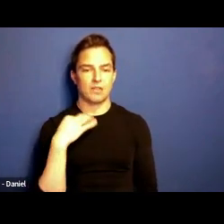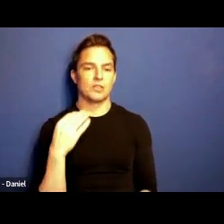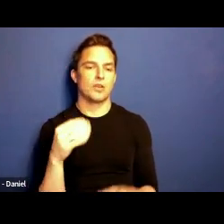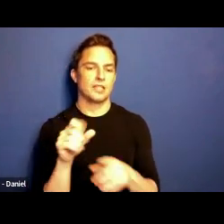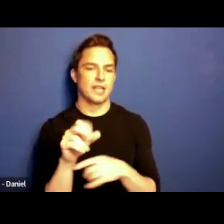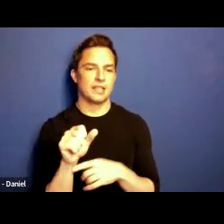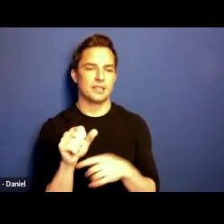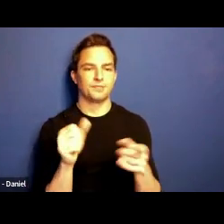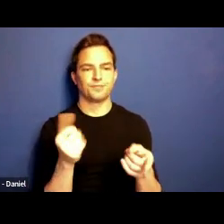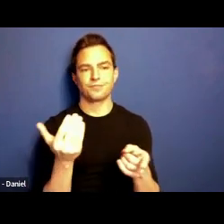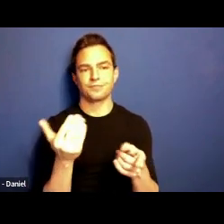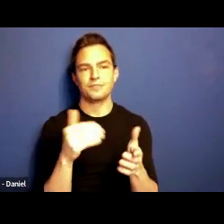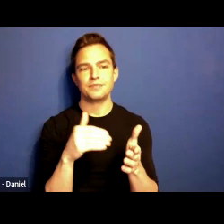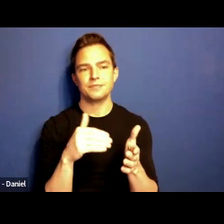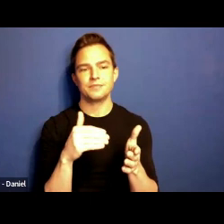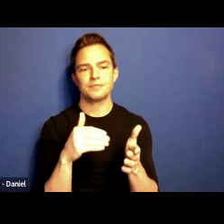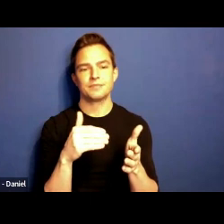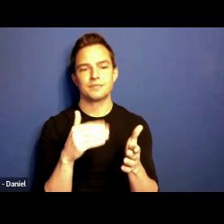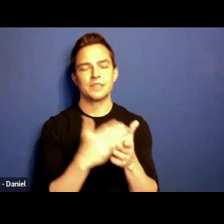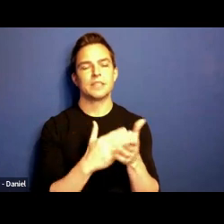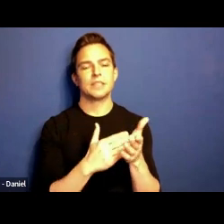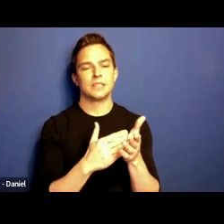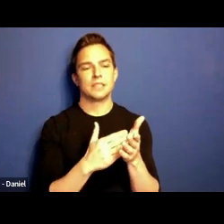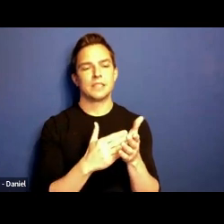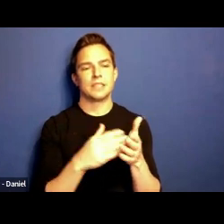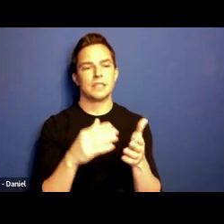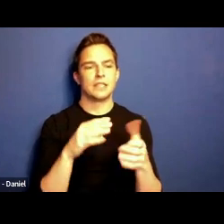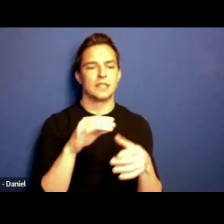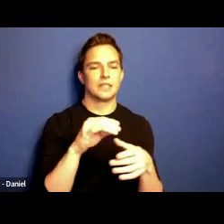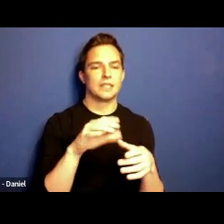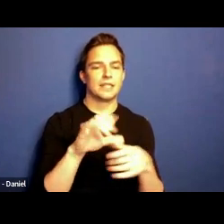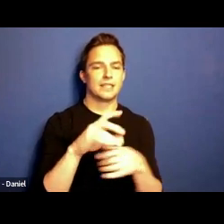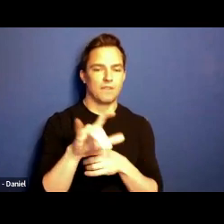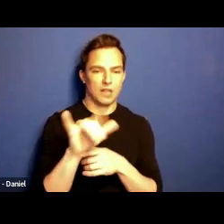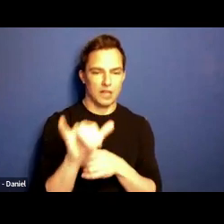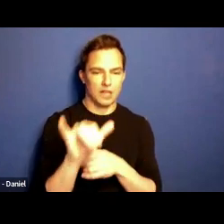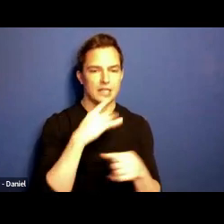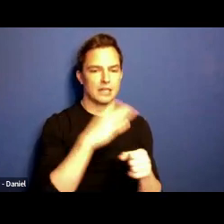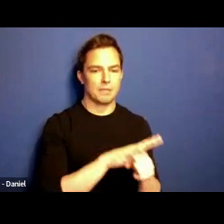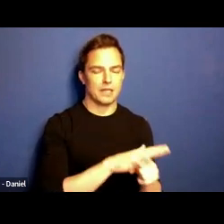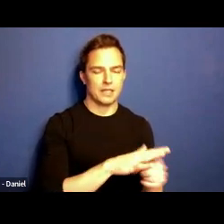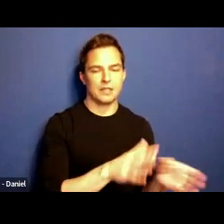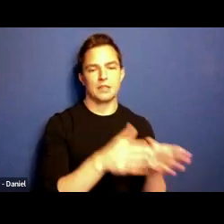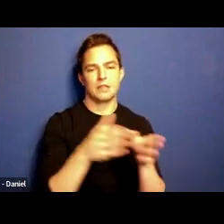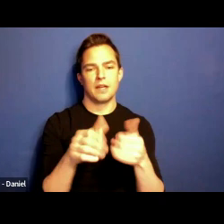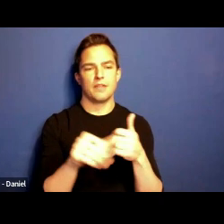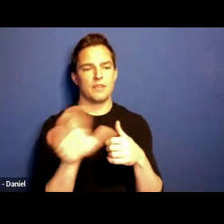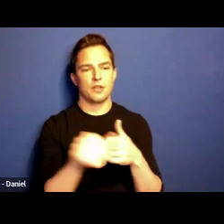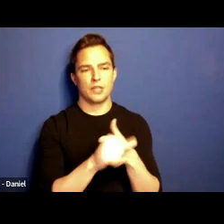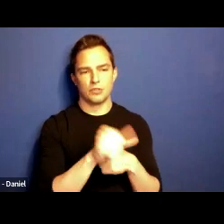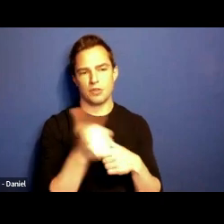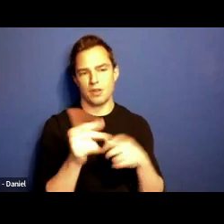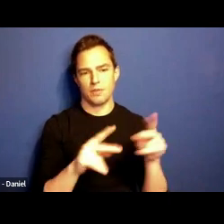voluntary or involuntary non-forensic, so they were civilly committed because the danger to themselves or others without any criminal